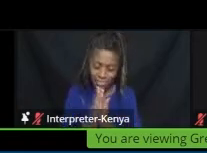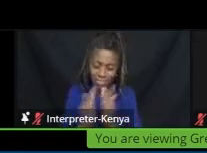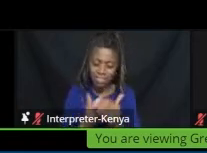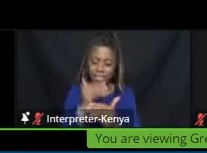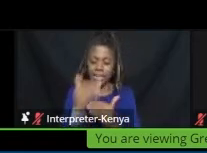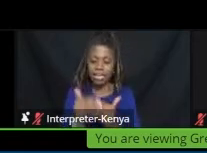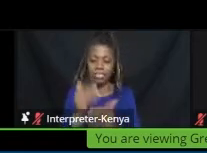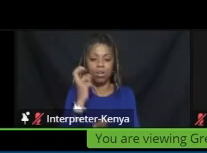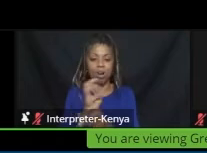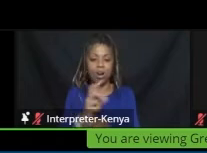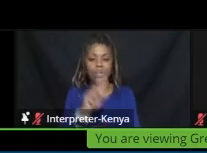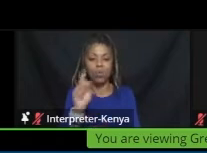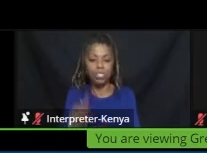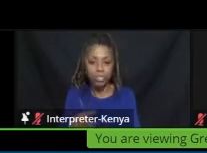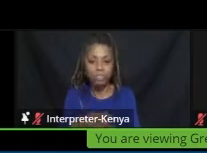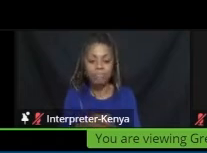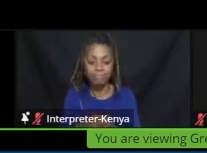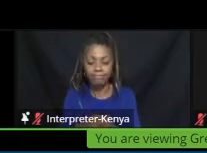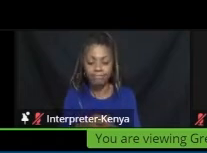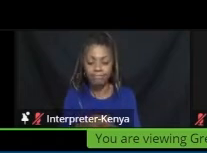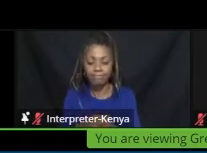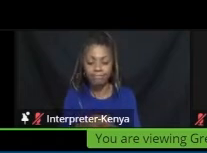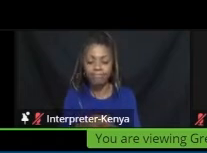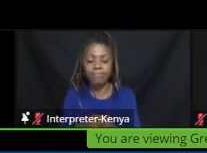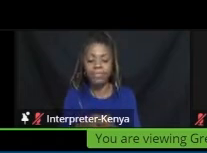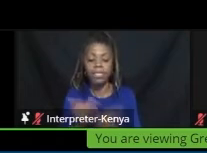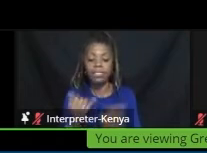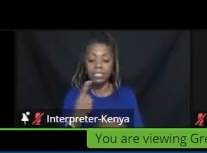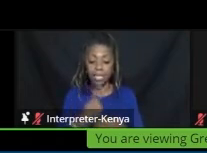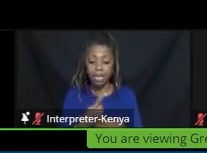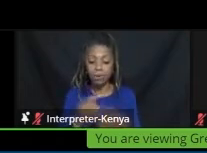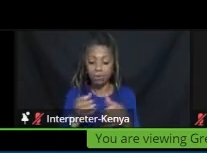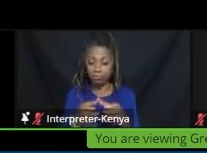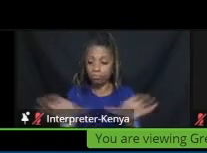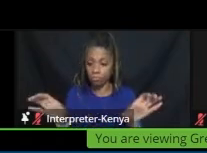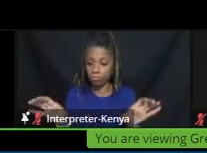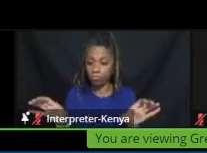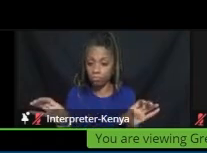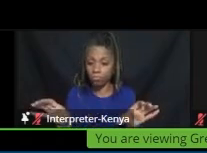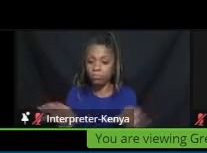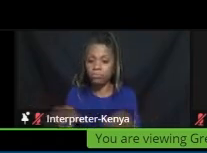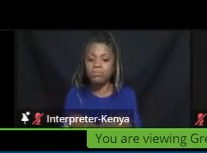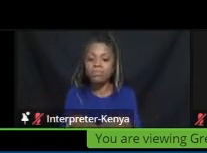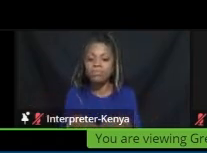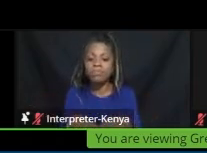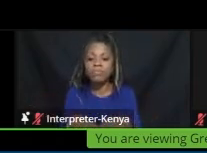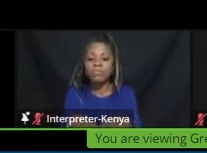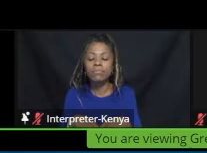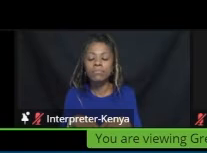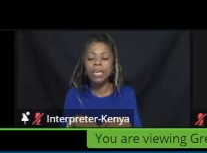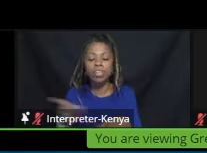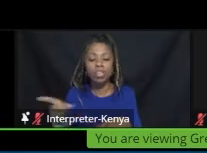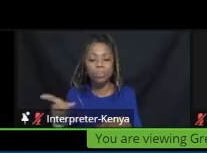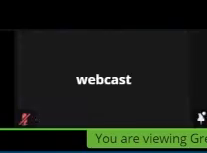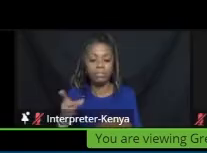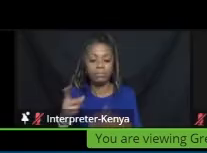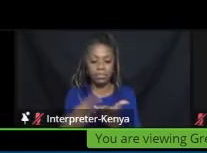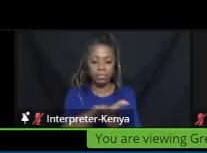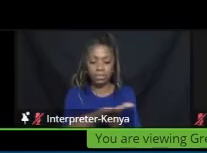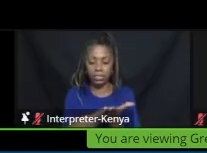groups that we are going to be in today, to carry that with us, to make sure that we are getting to the true stories